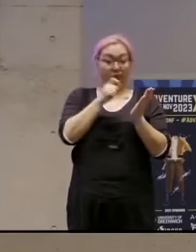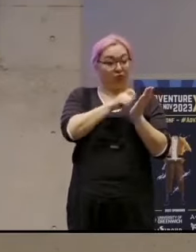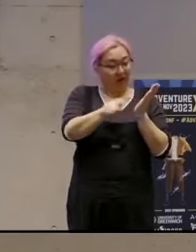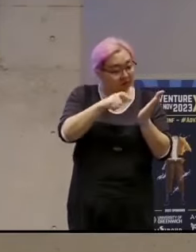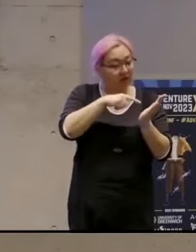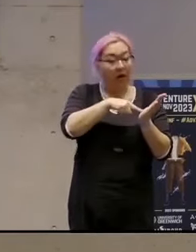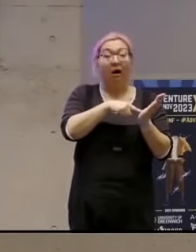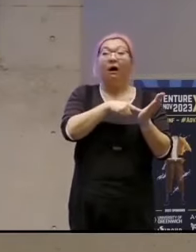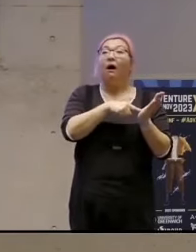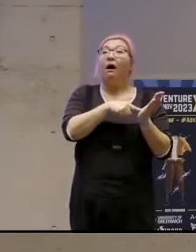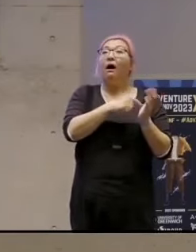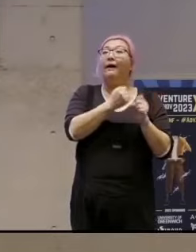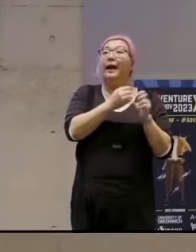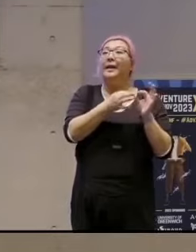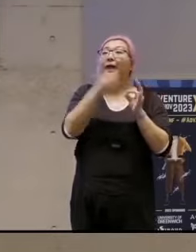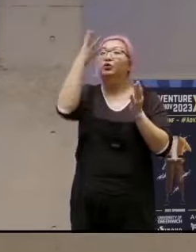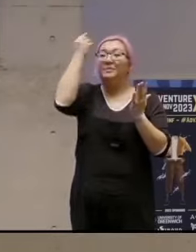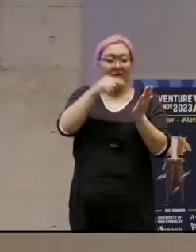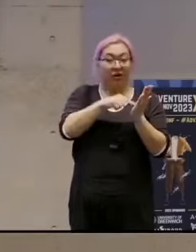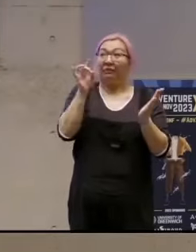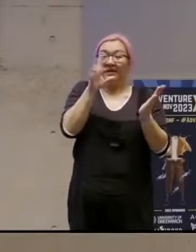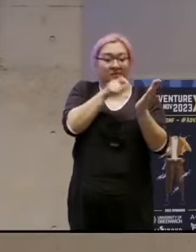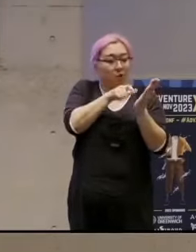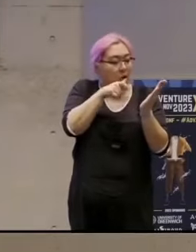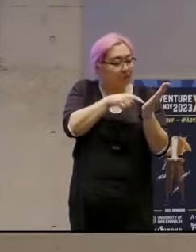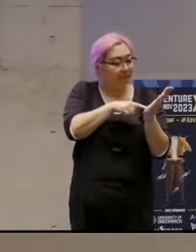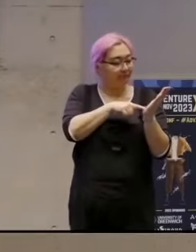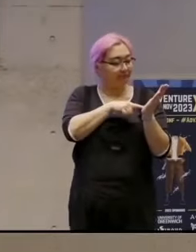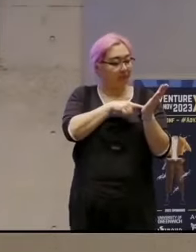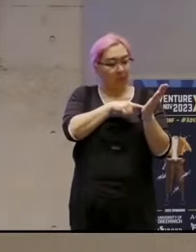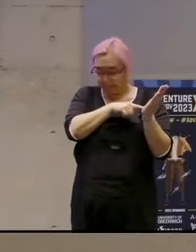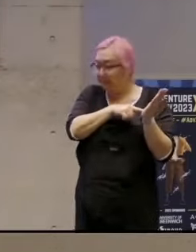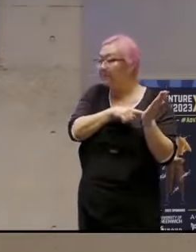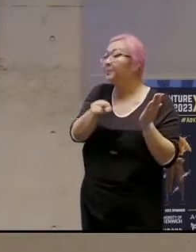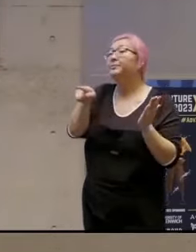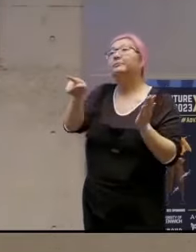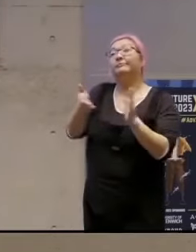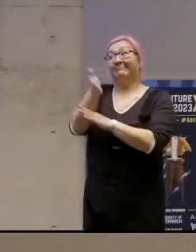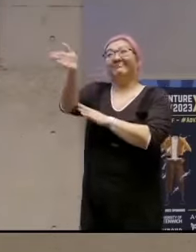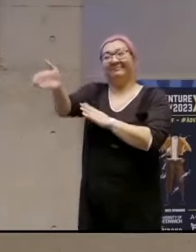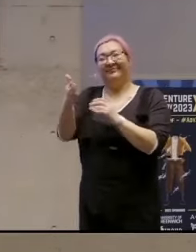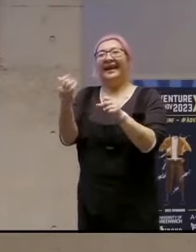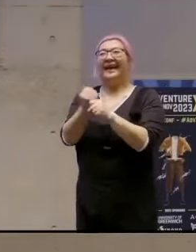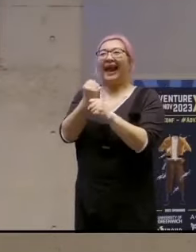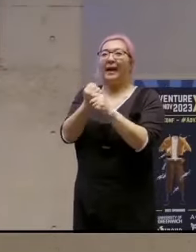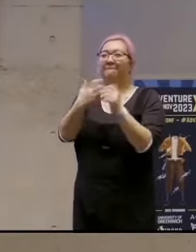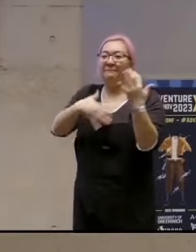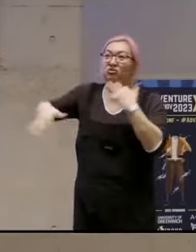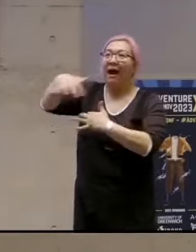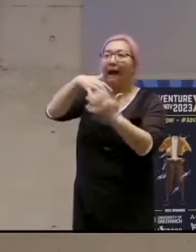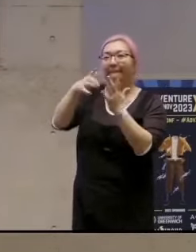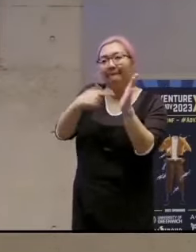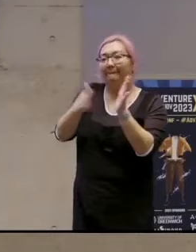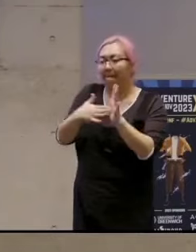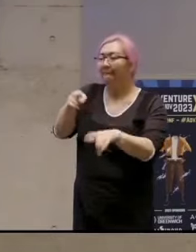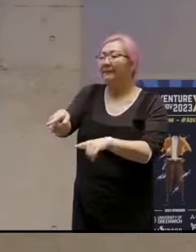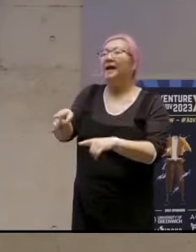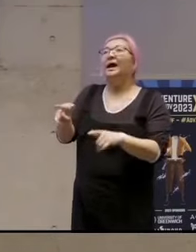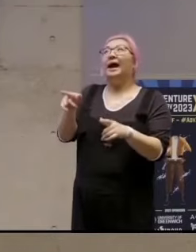that. And then at the game jam, the theme was borders. And at the time, there was a Syrian